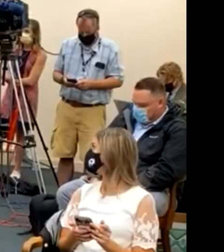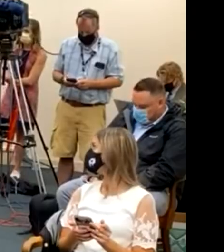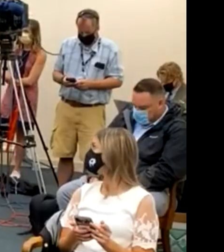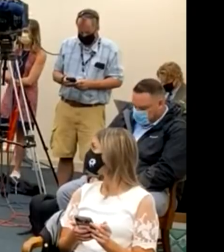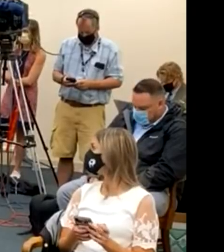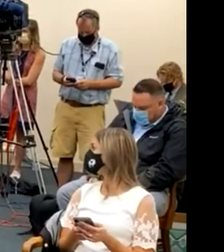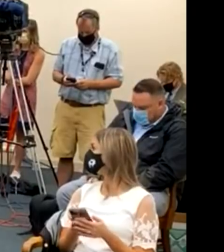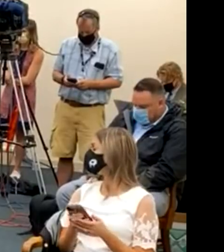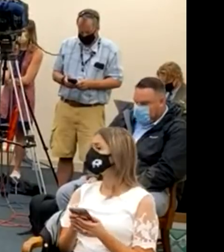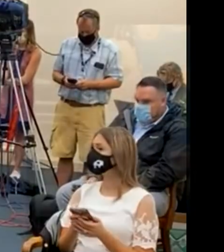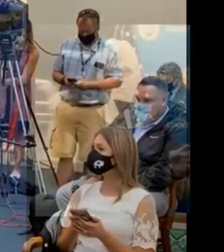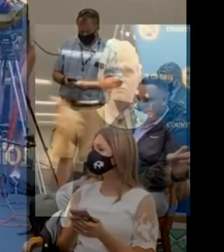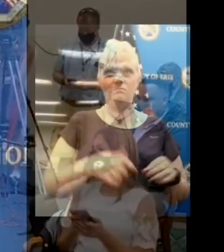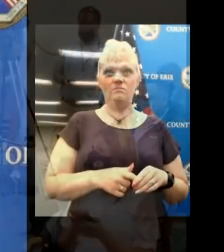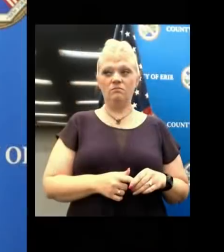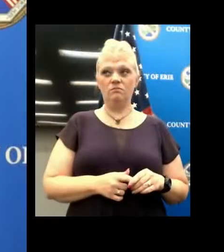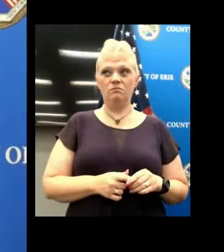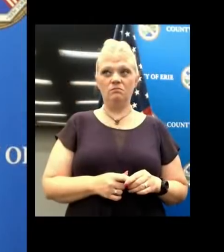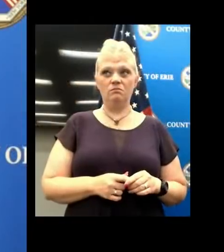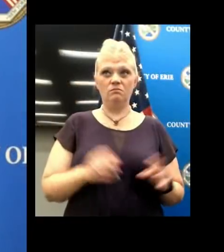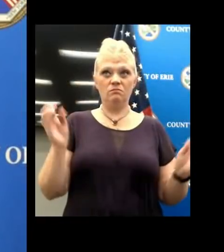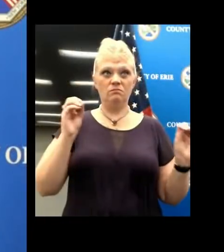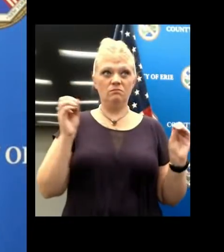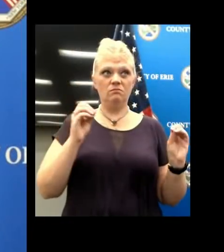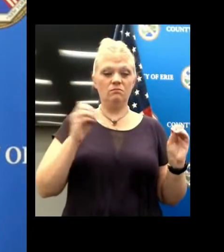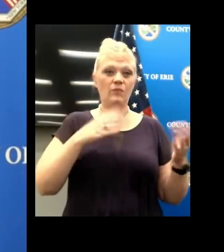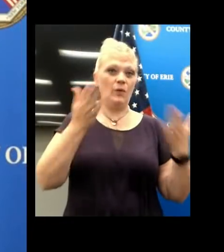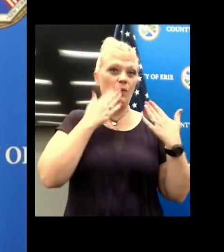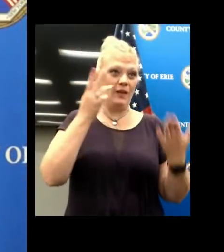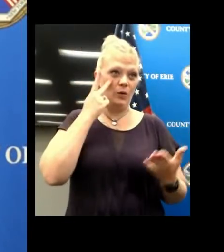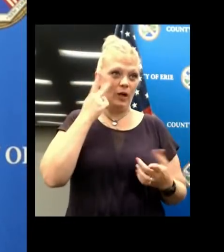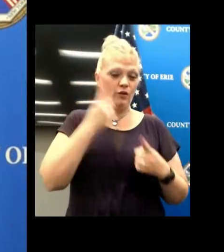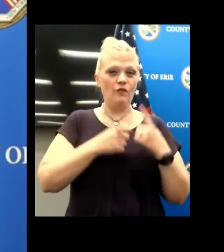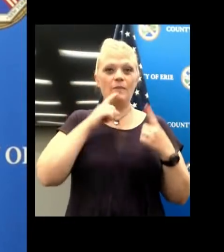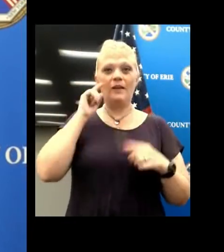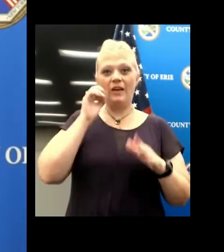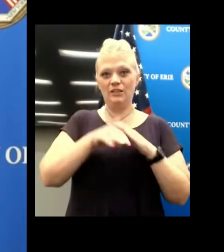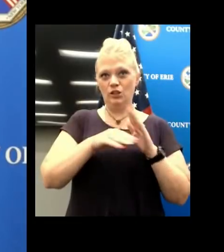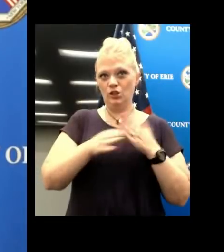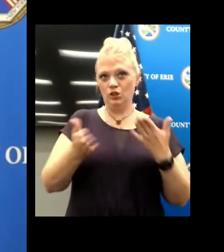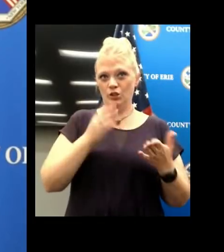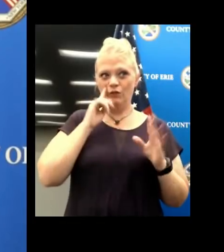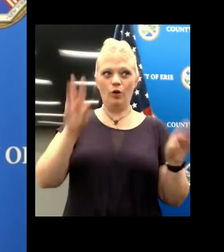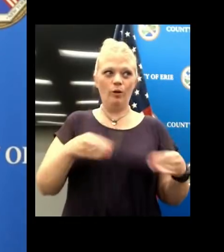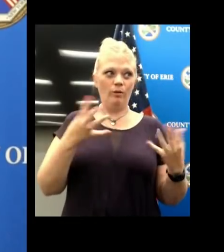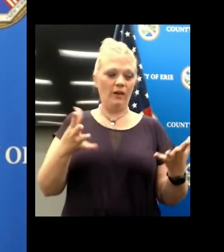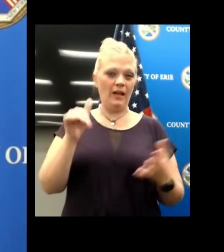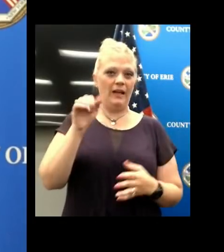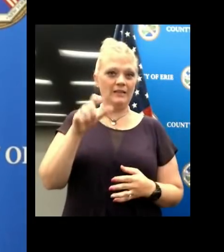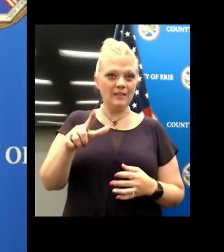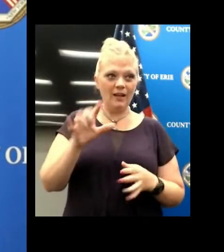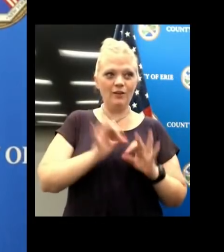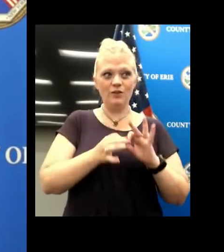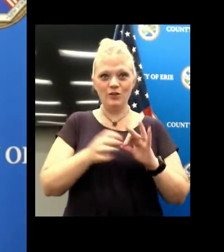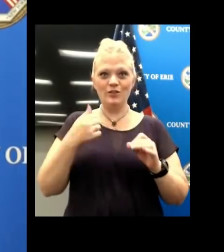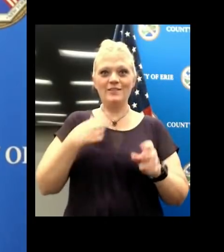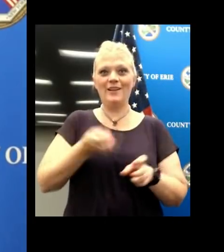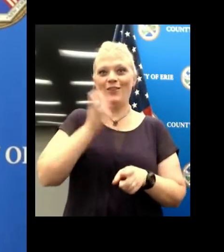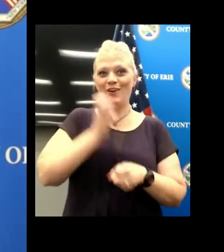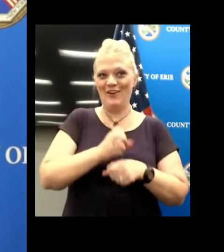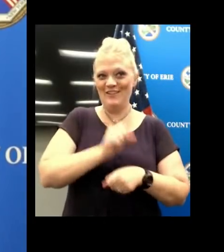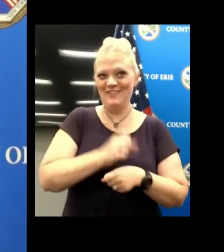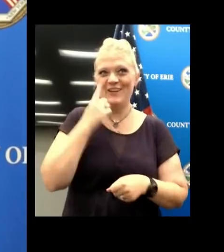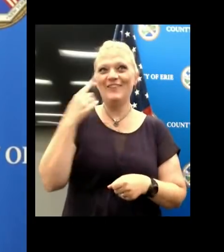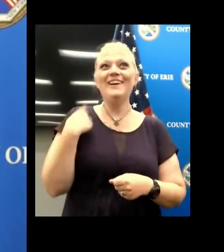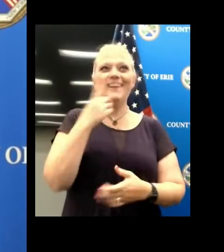If there are any other questions? No other questions? I want to thank Kendra from Deaf Access Services for providing the American Sign Language. She's had the toughest job for the last